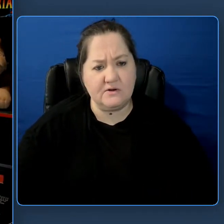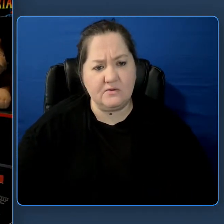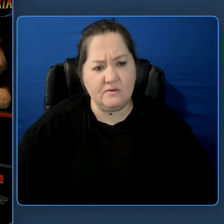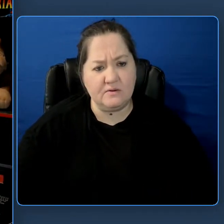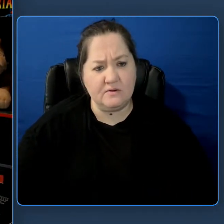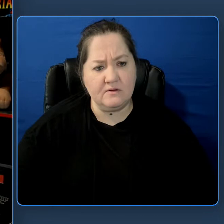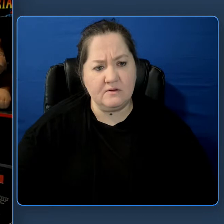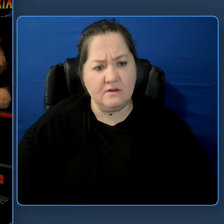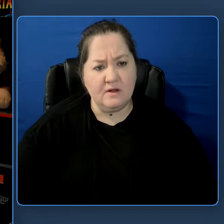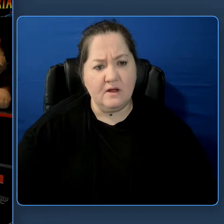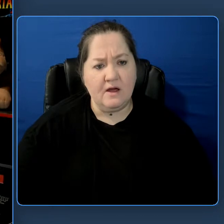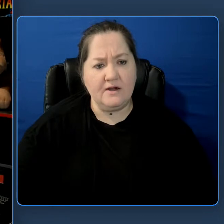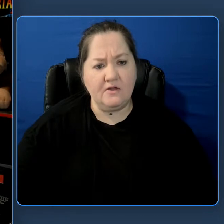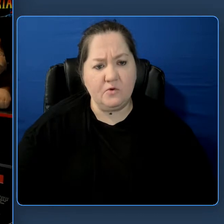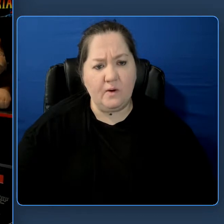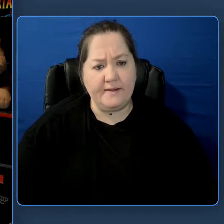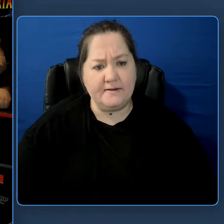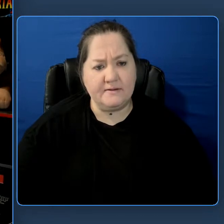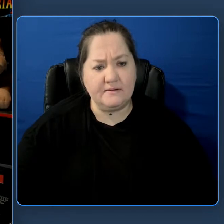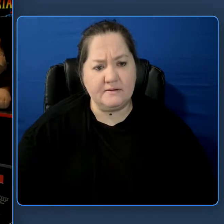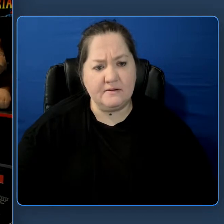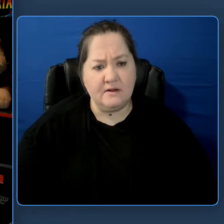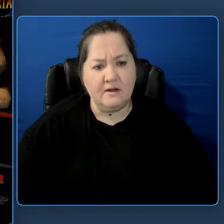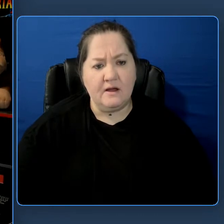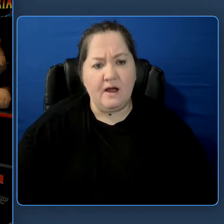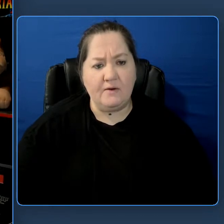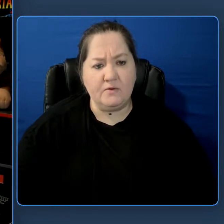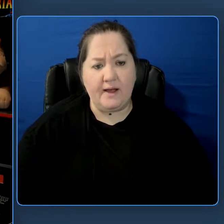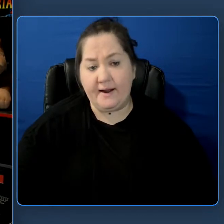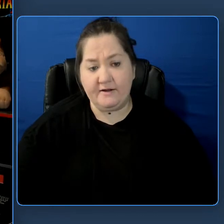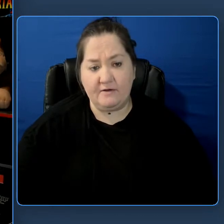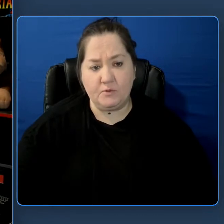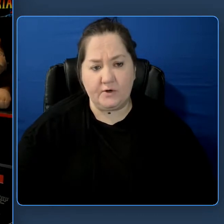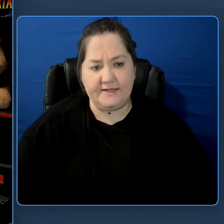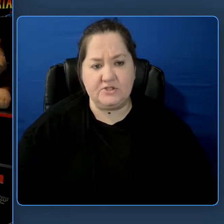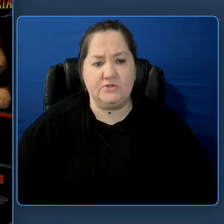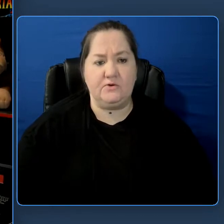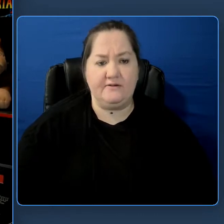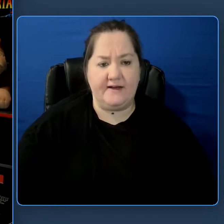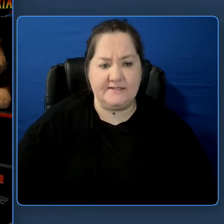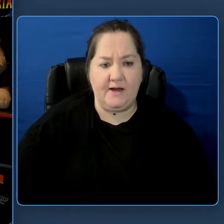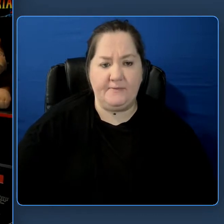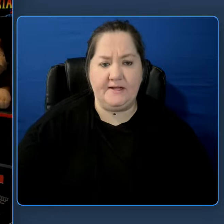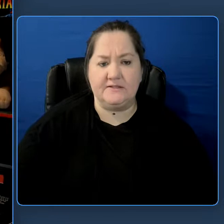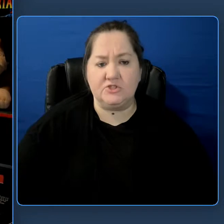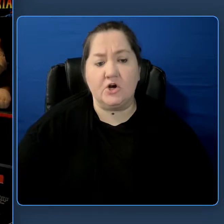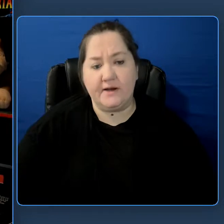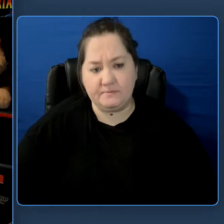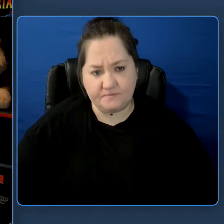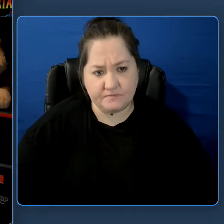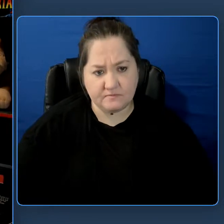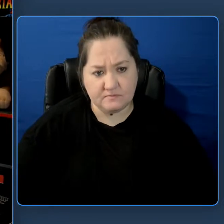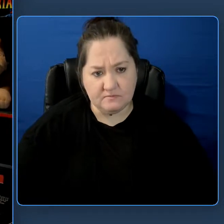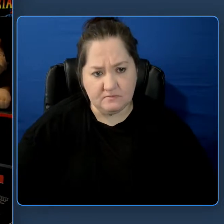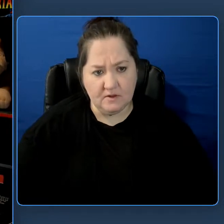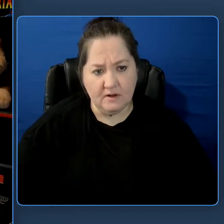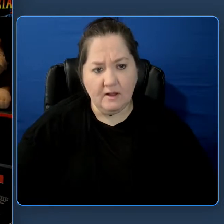say also another one, I've been working to advise a company, a